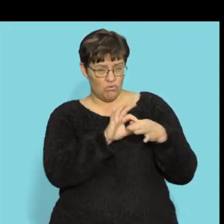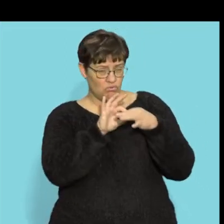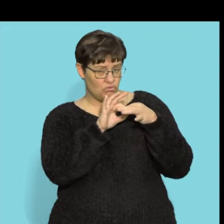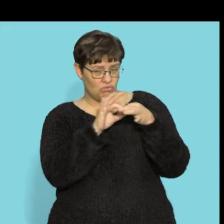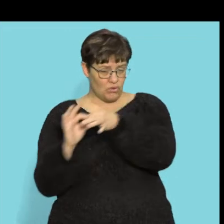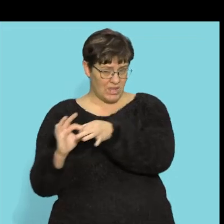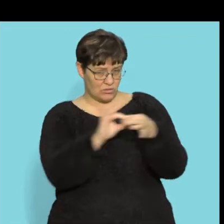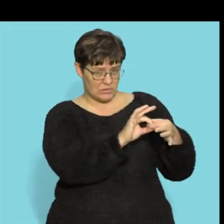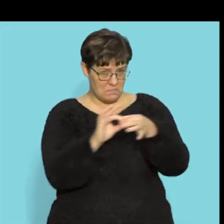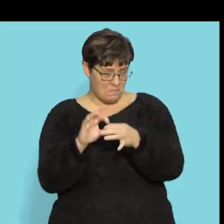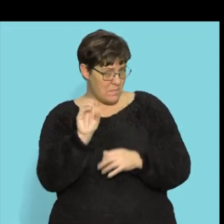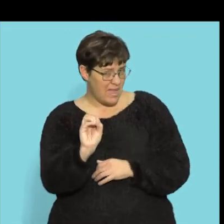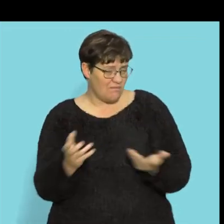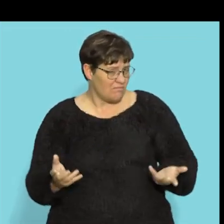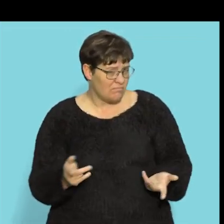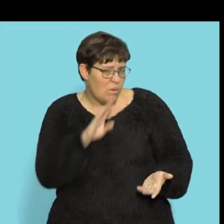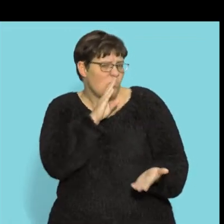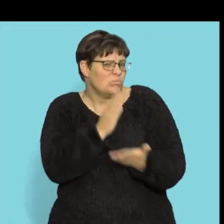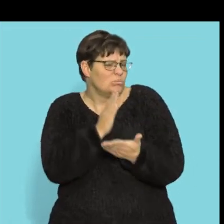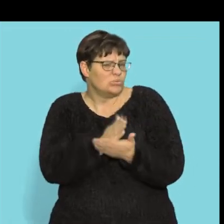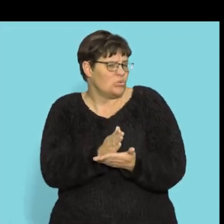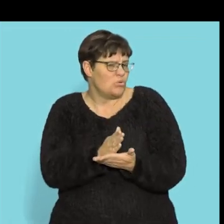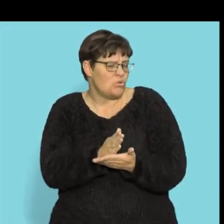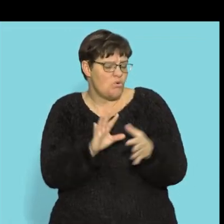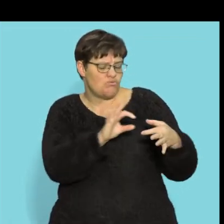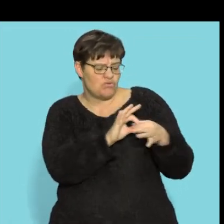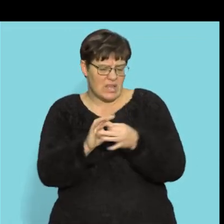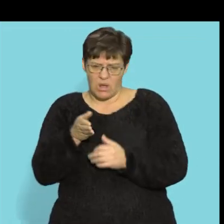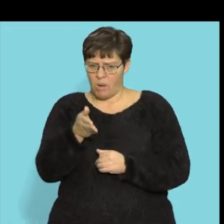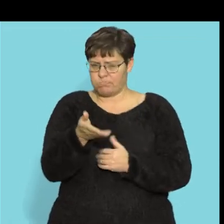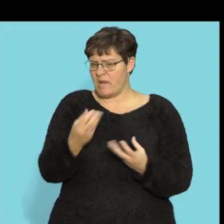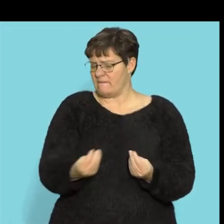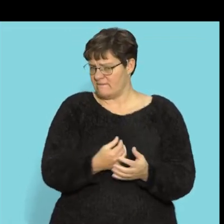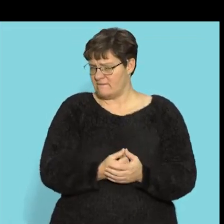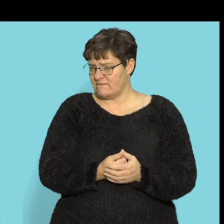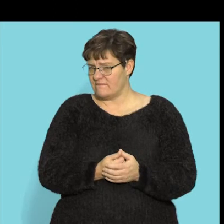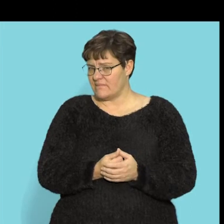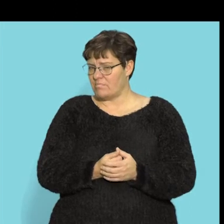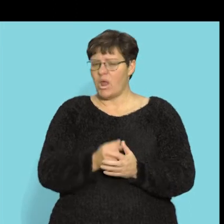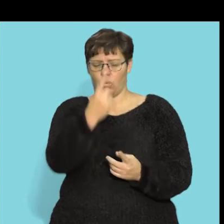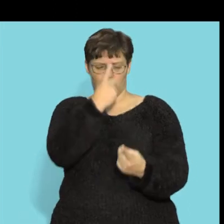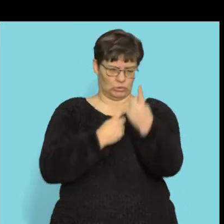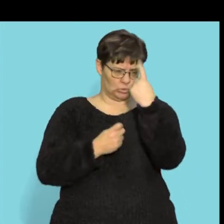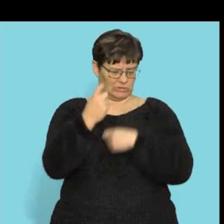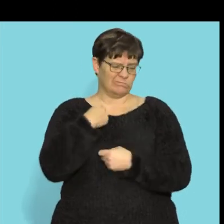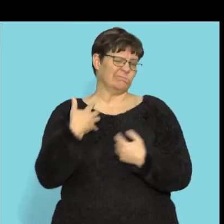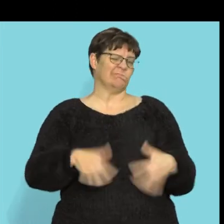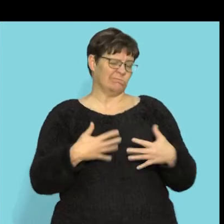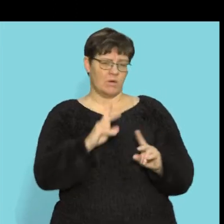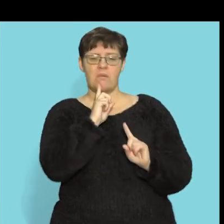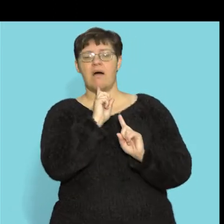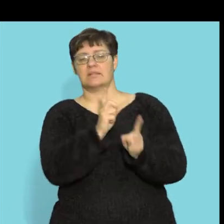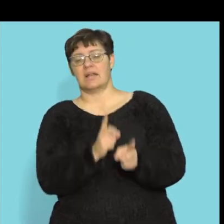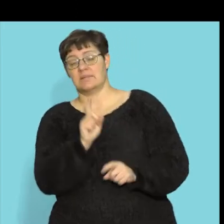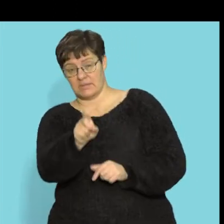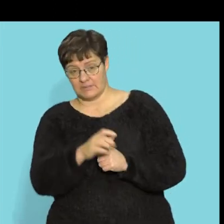that exists between these two quantities, how can we be sure that the relationship does exist? So these are the big questions that we